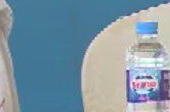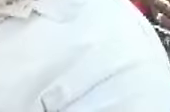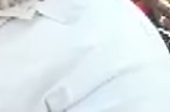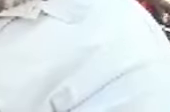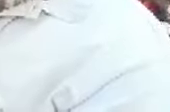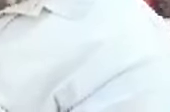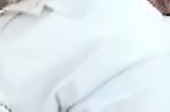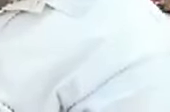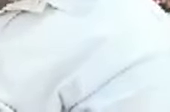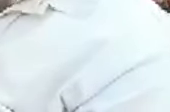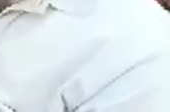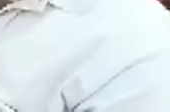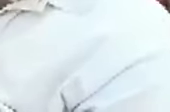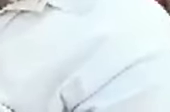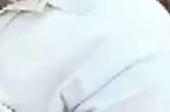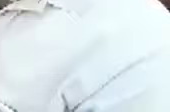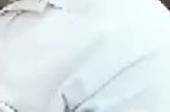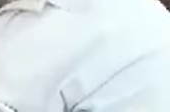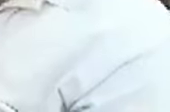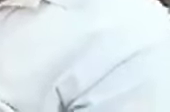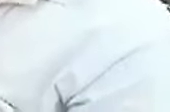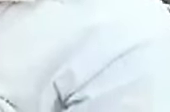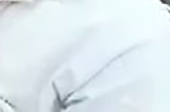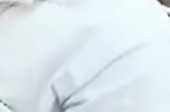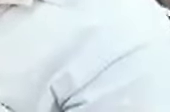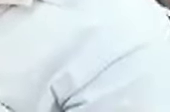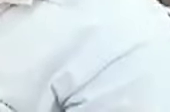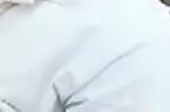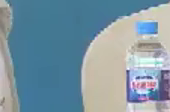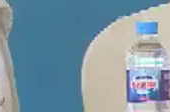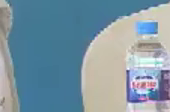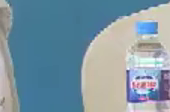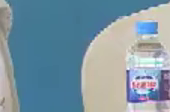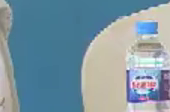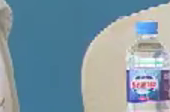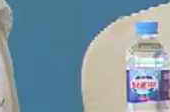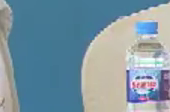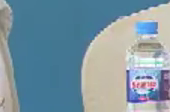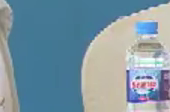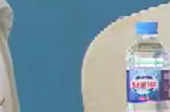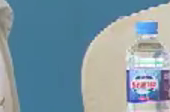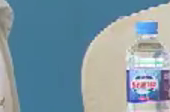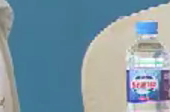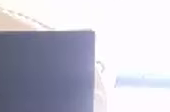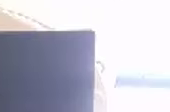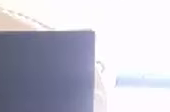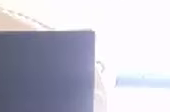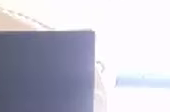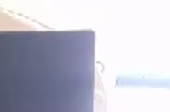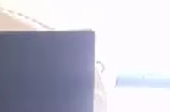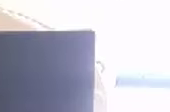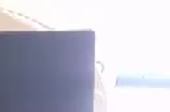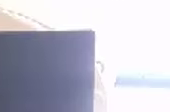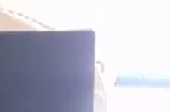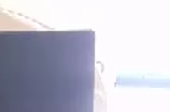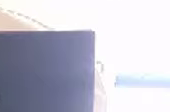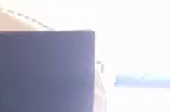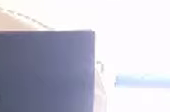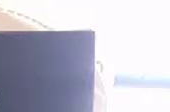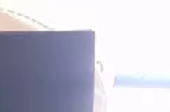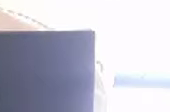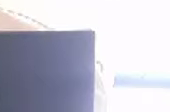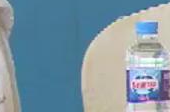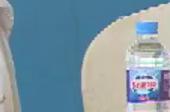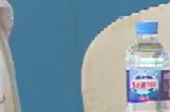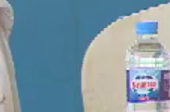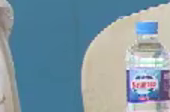As at that time you heard that message, Tembola kabite o kibaro ni moy, how did you feel about it? Akite fe nyadi le.